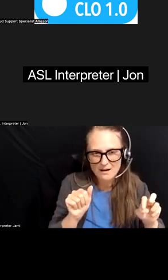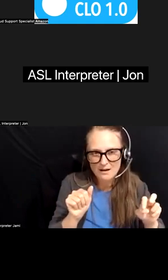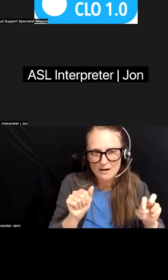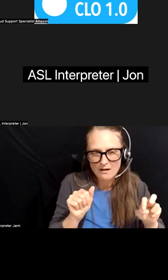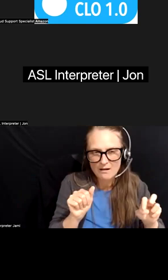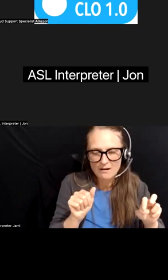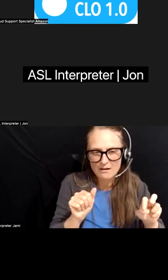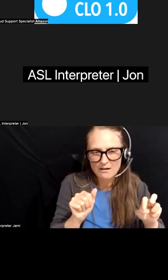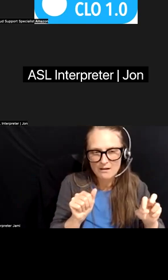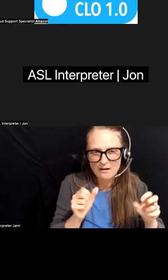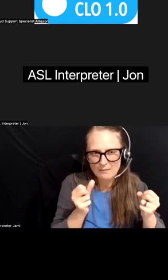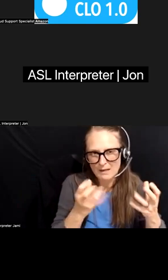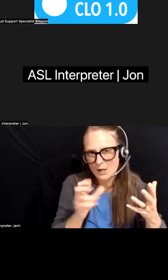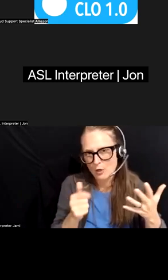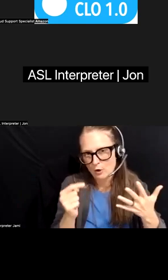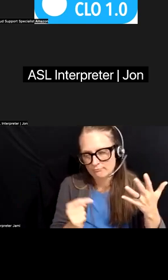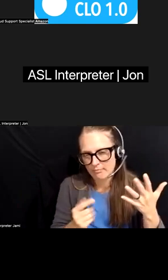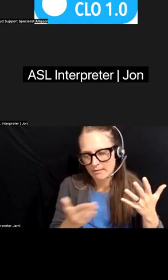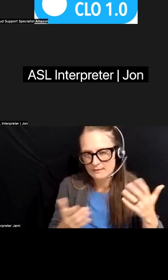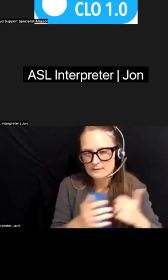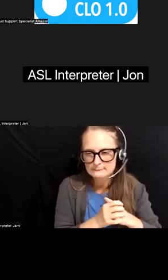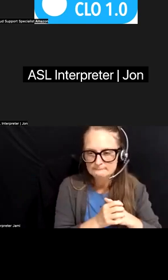designed to do, and many other things.